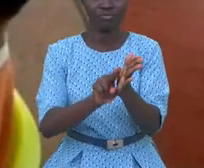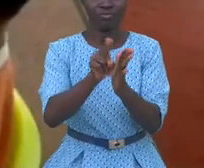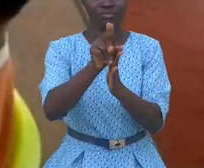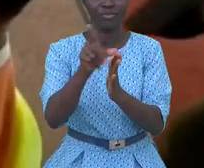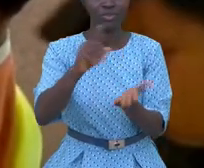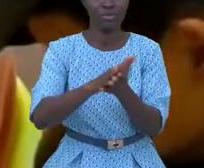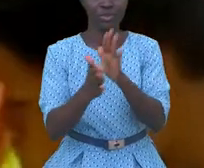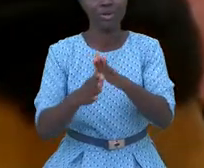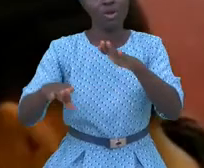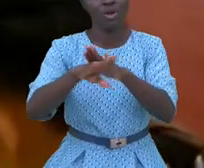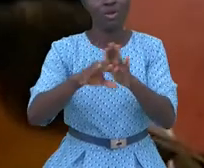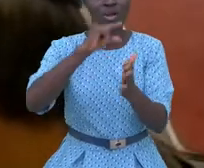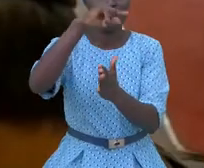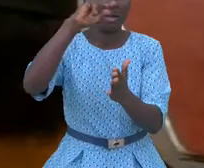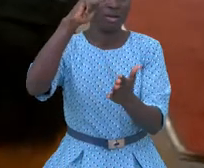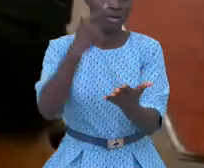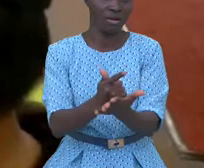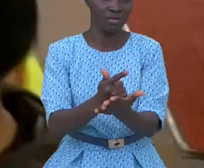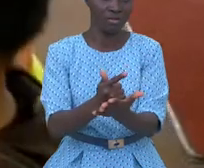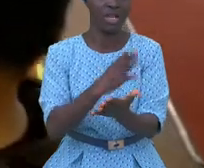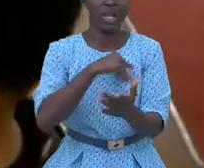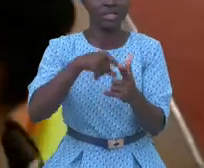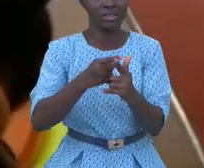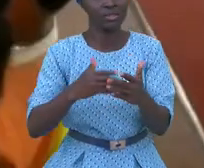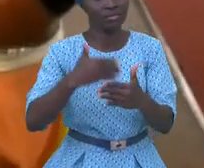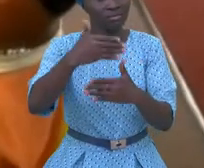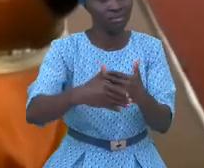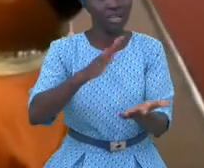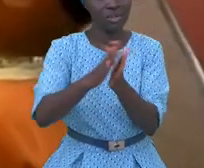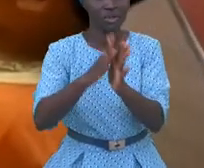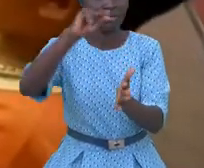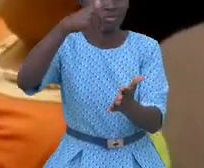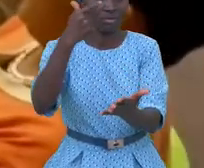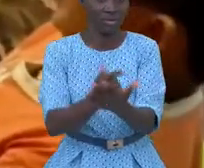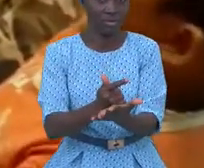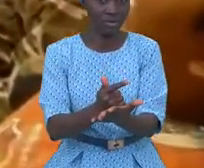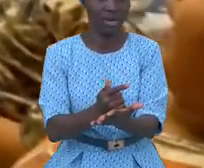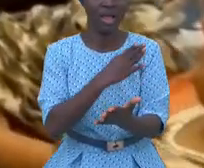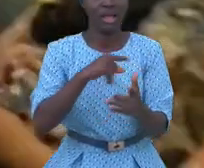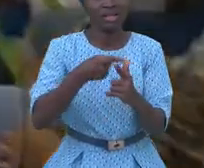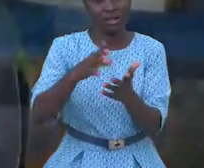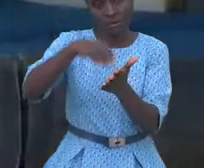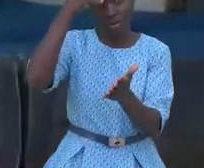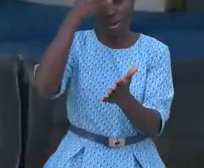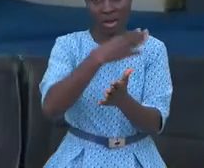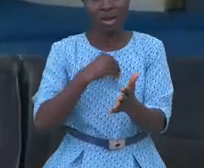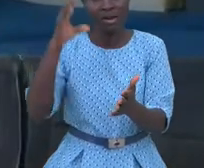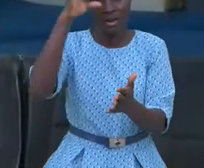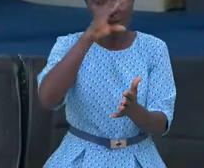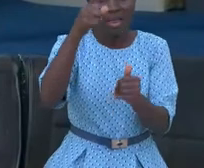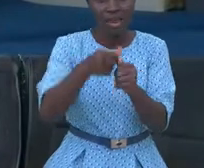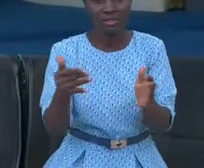undergraduates, and then we become graduates, and we learn and we explore everything that had been done before